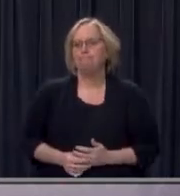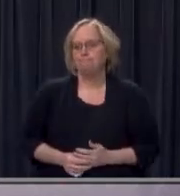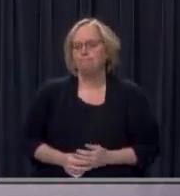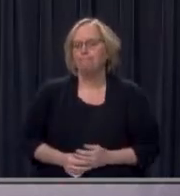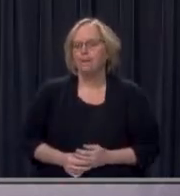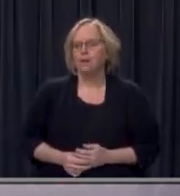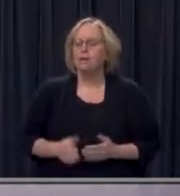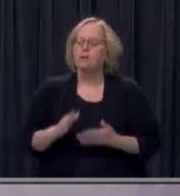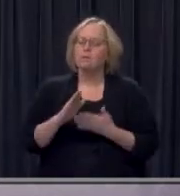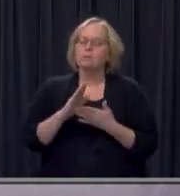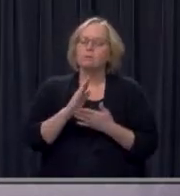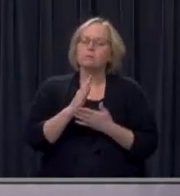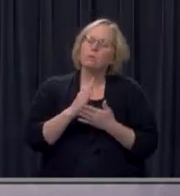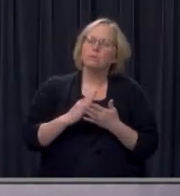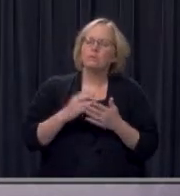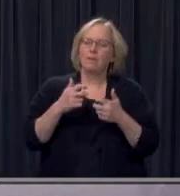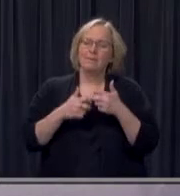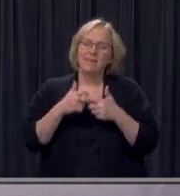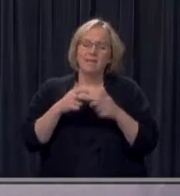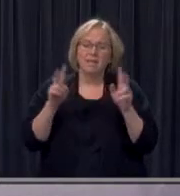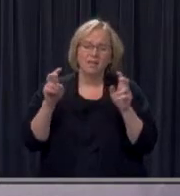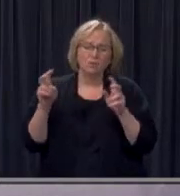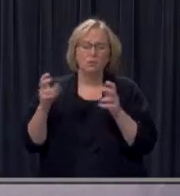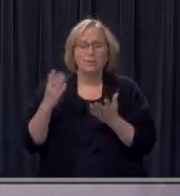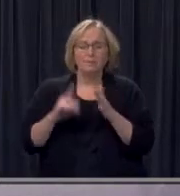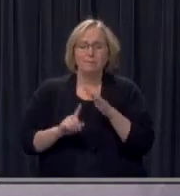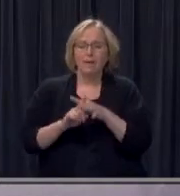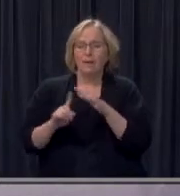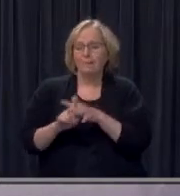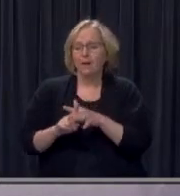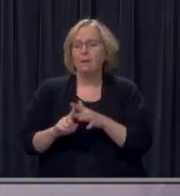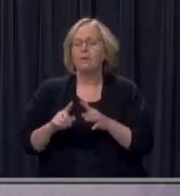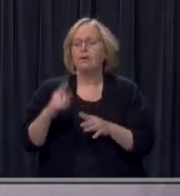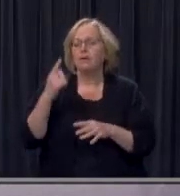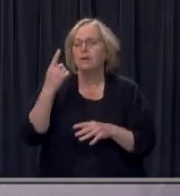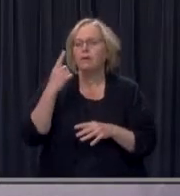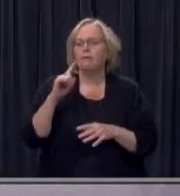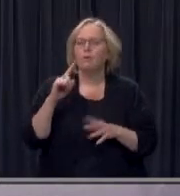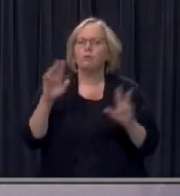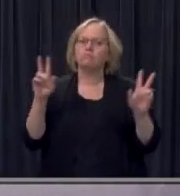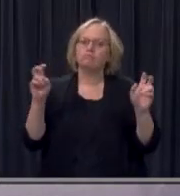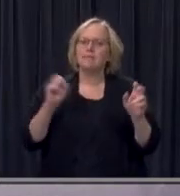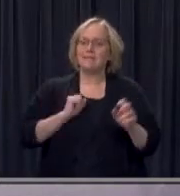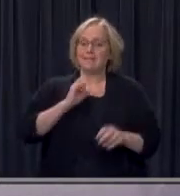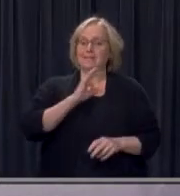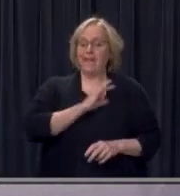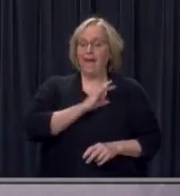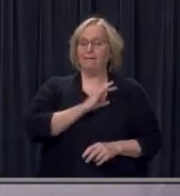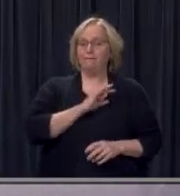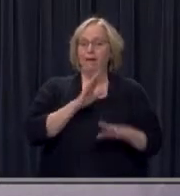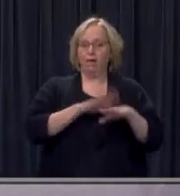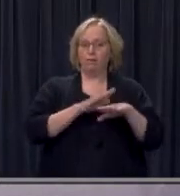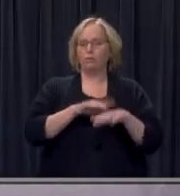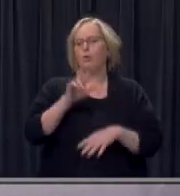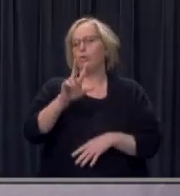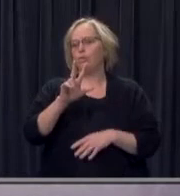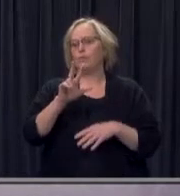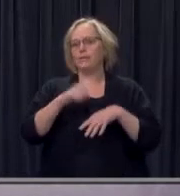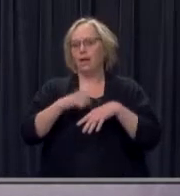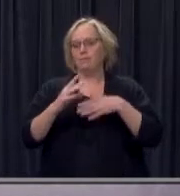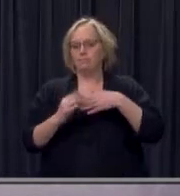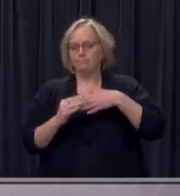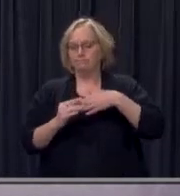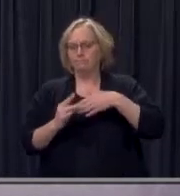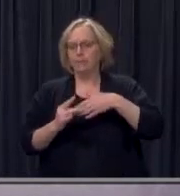So some of the issues that might come up for what we call the staff alert or the three button press would be a behavior